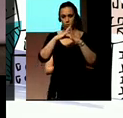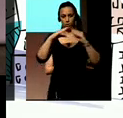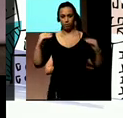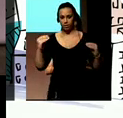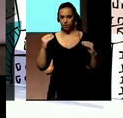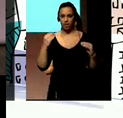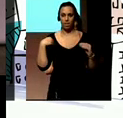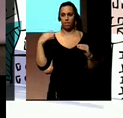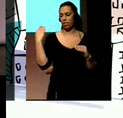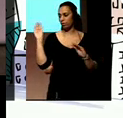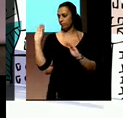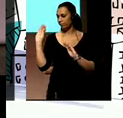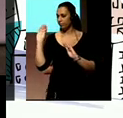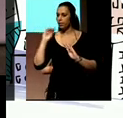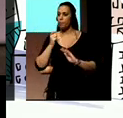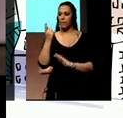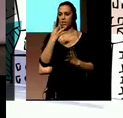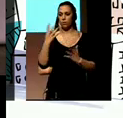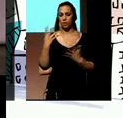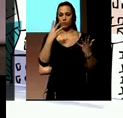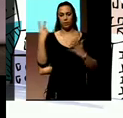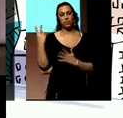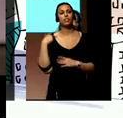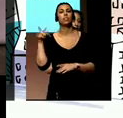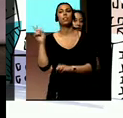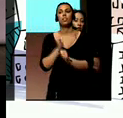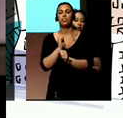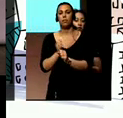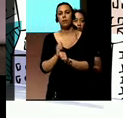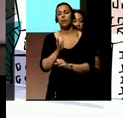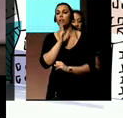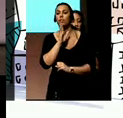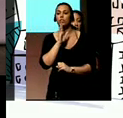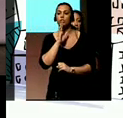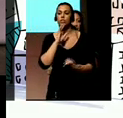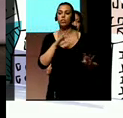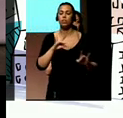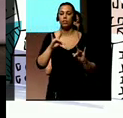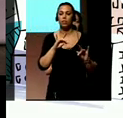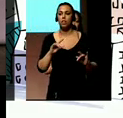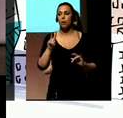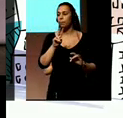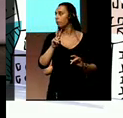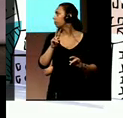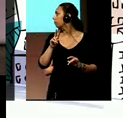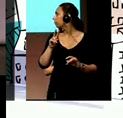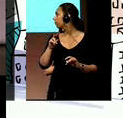since 1997. He has worked for the region of